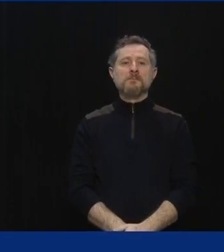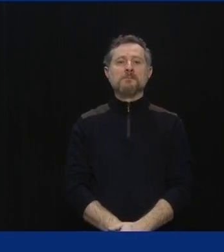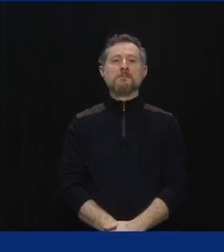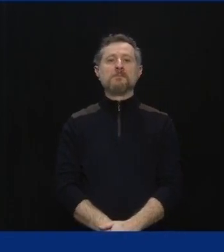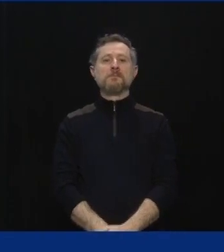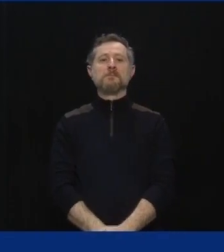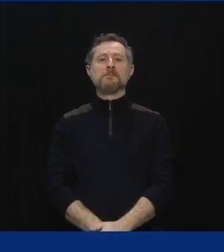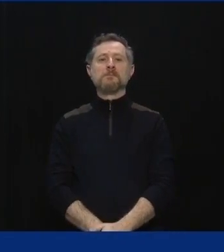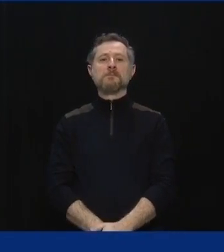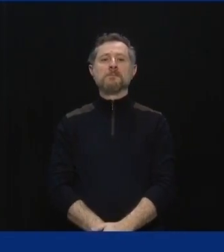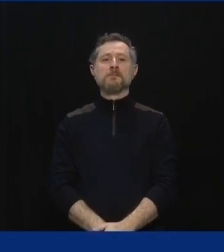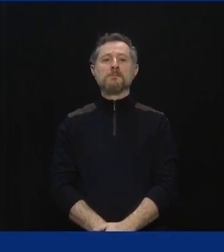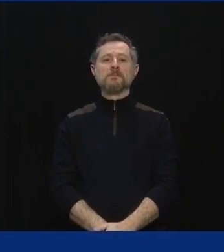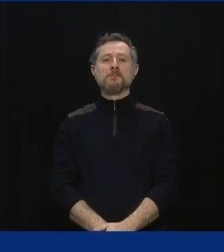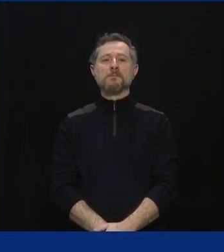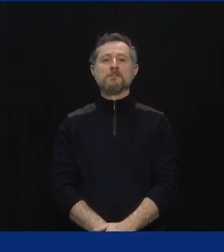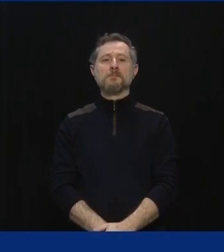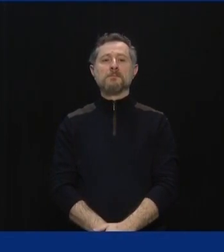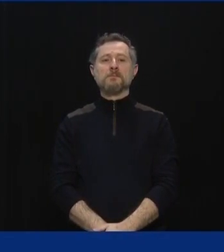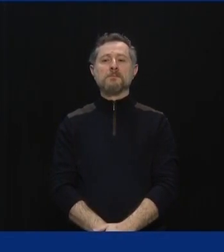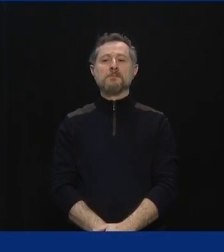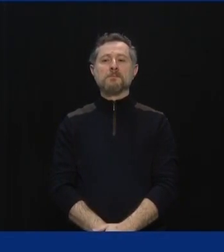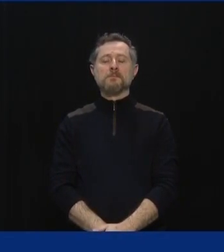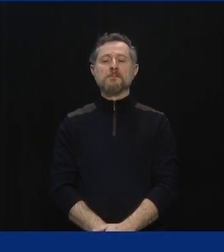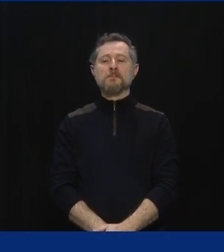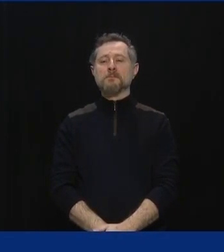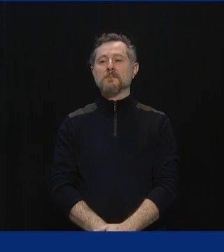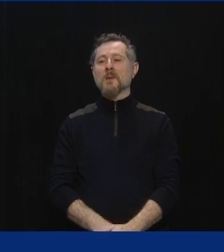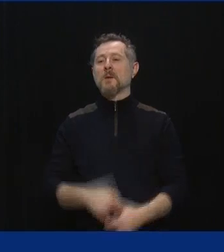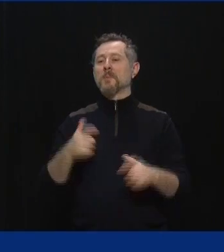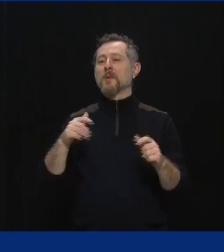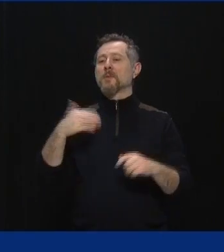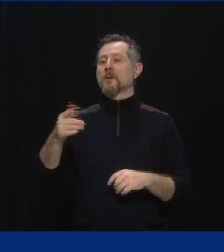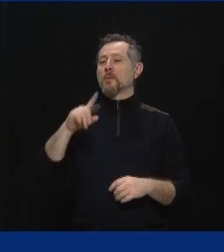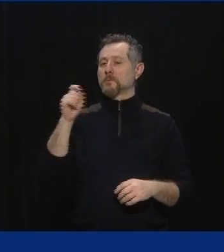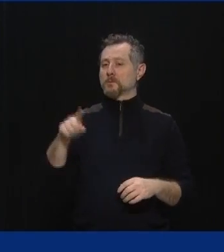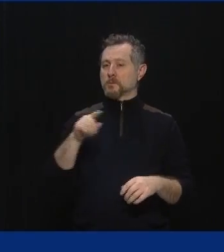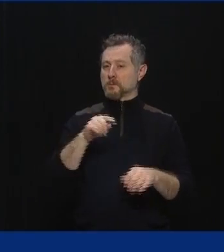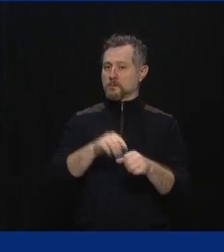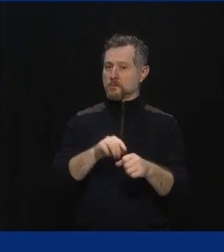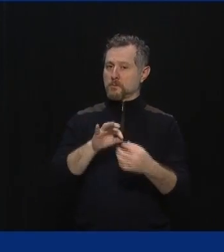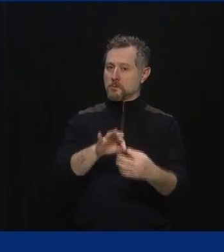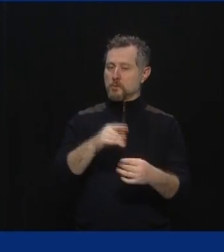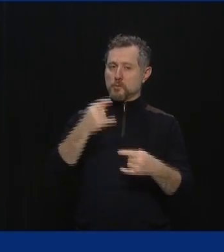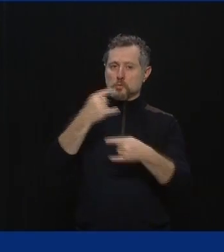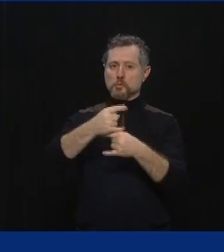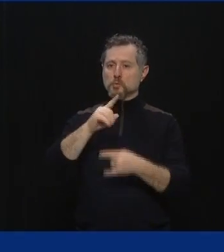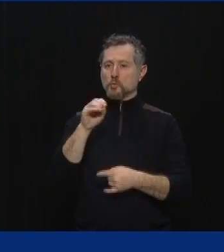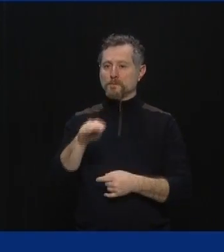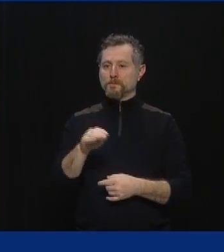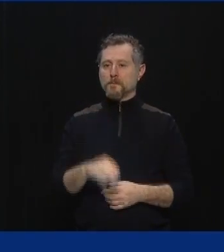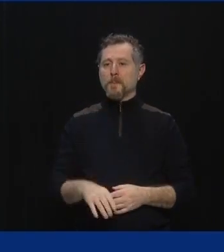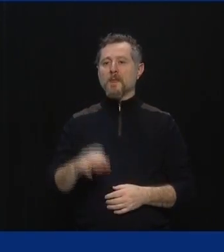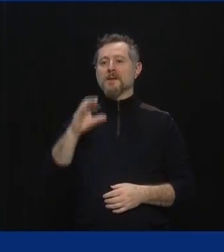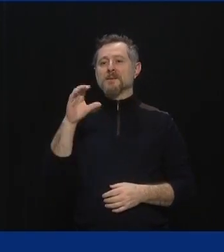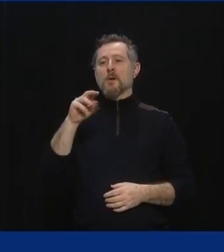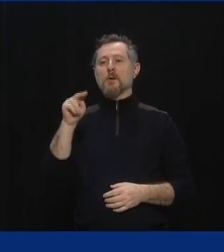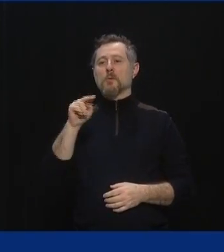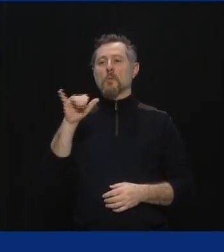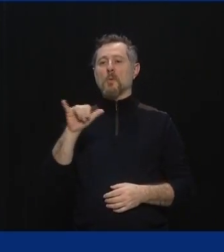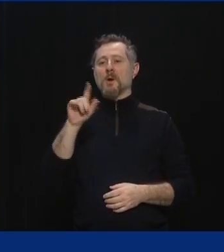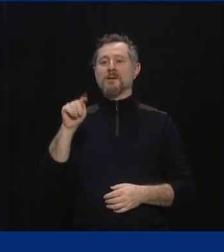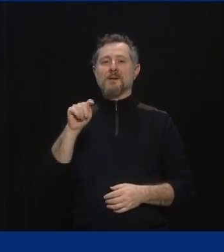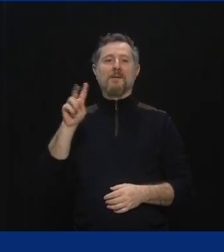Governor Gregg, we're going to make our way over to Zoom. Your first question this afternoon comes from Allura Leggard from CNY TV. Allura, your mic is